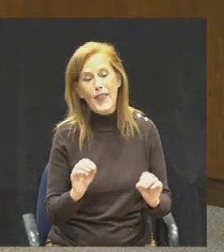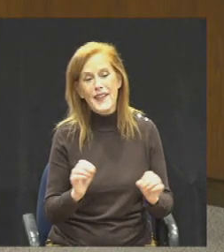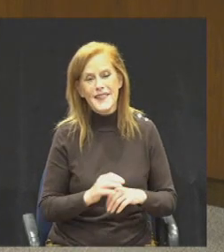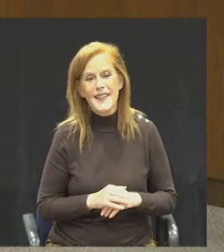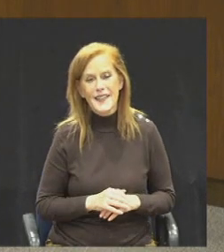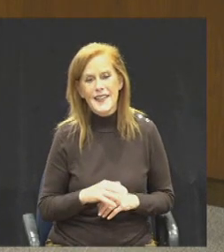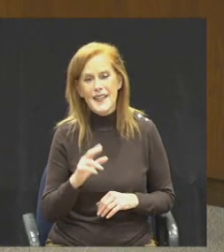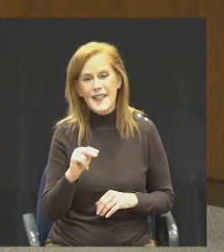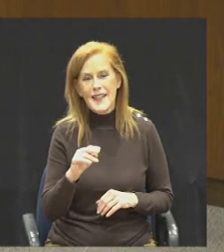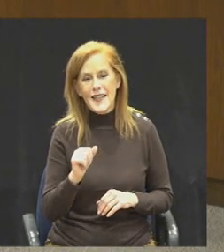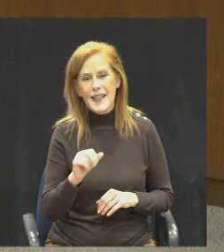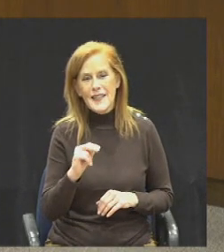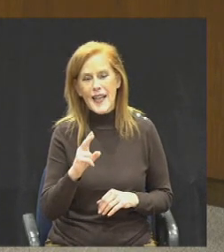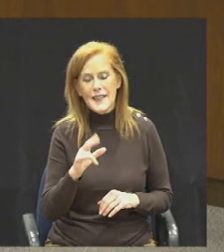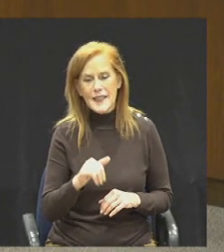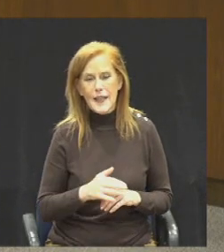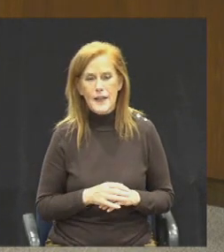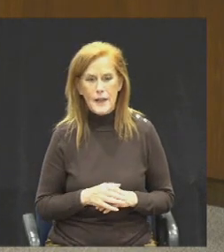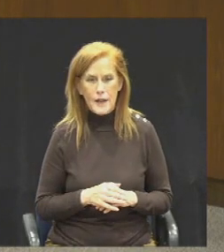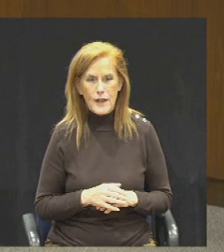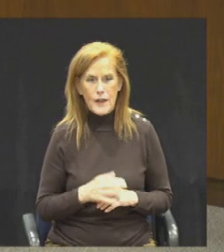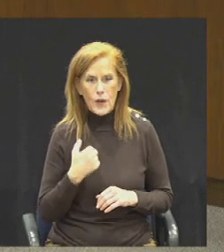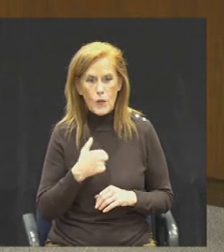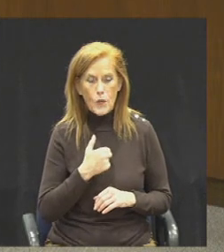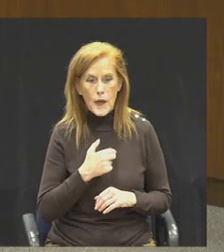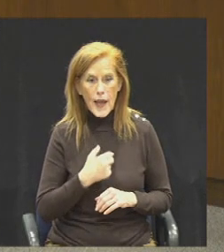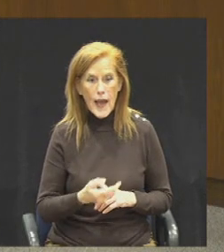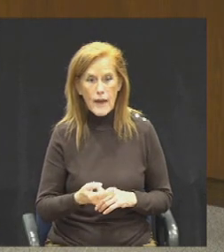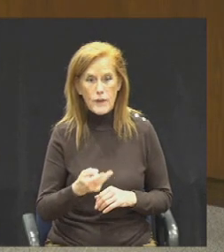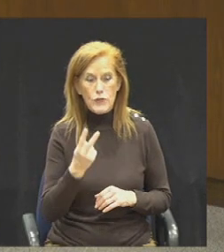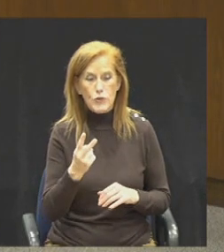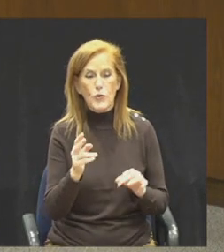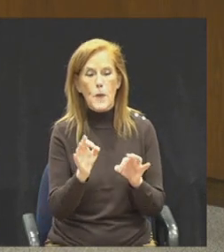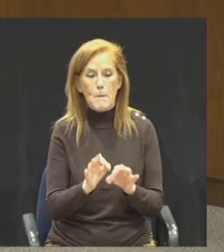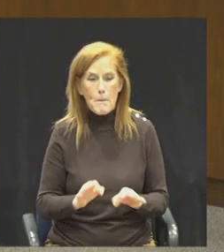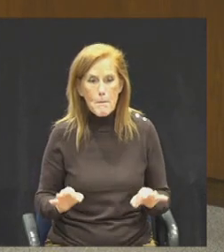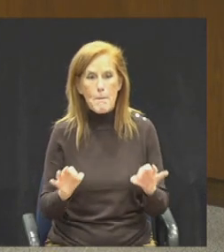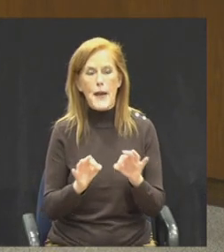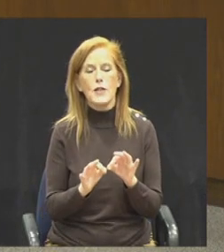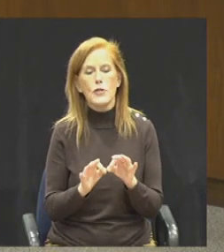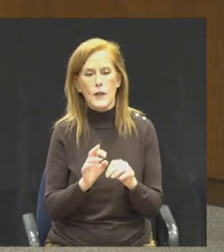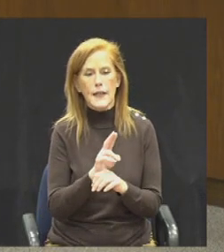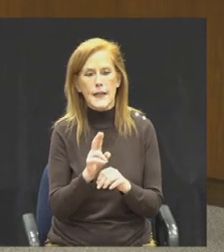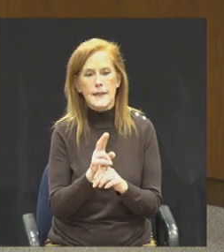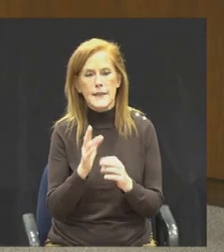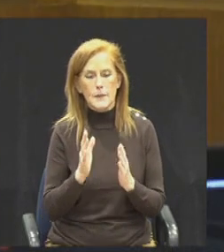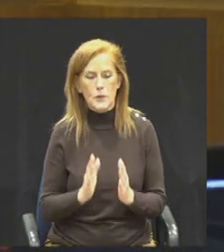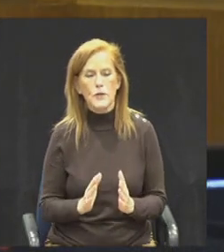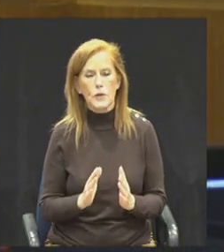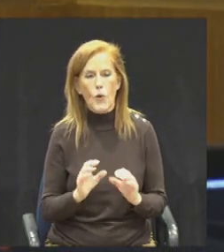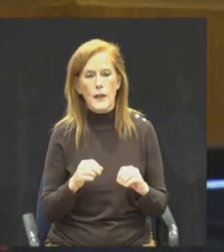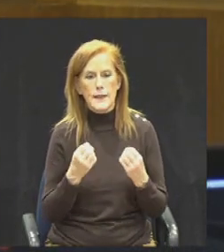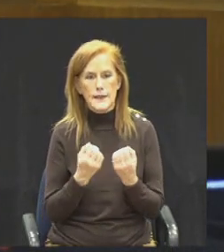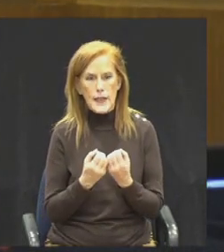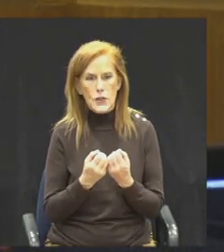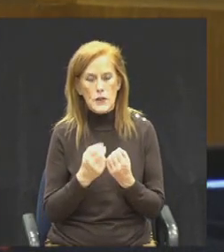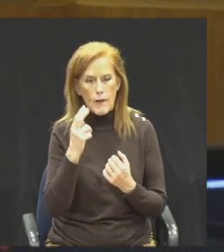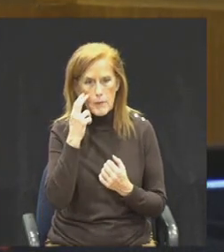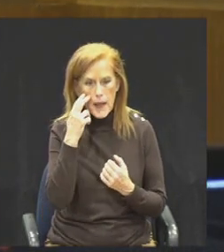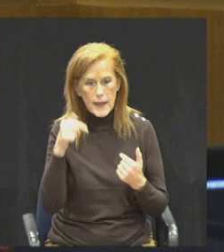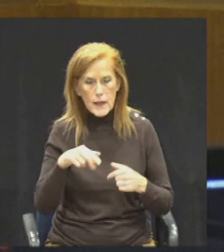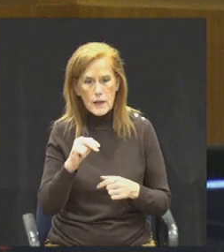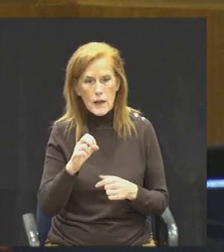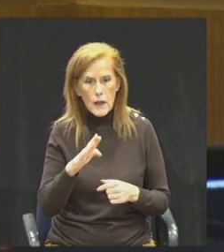Pretty well, we have two major consumer organizations of the blind in Nebraska,